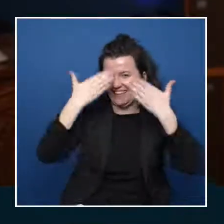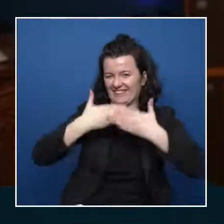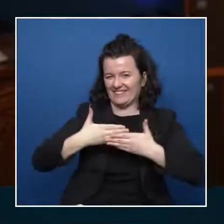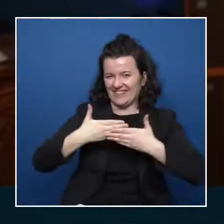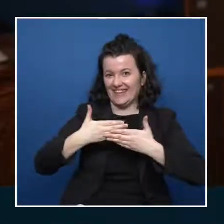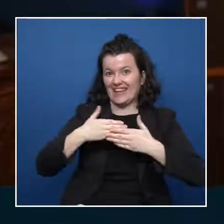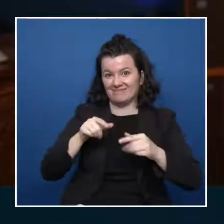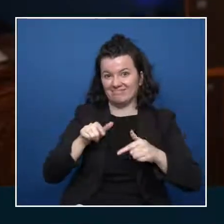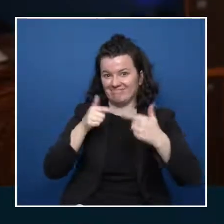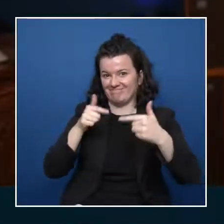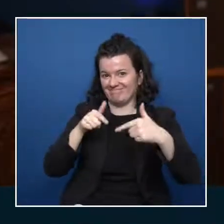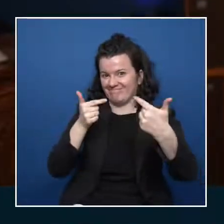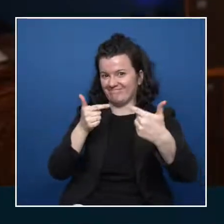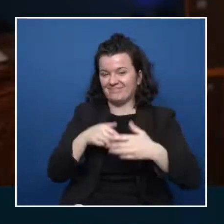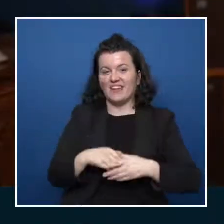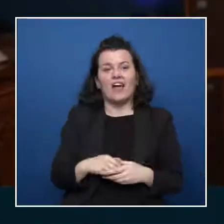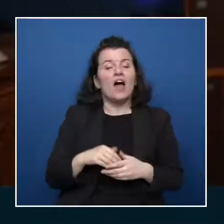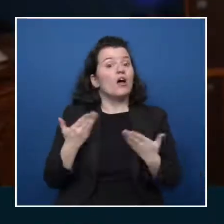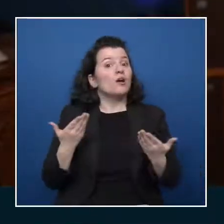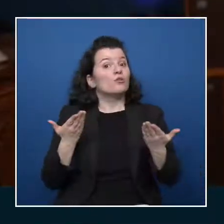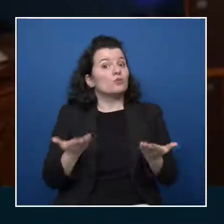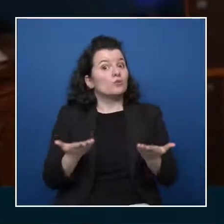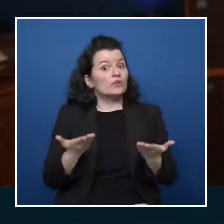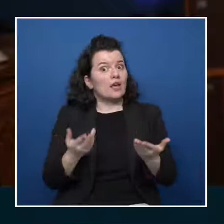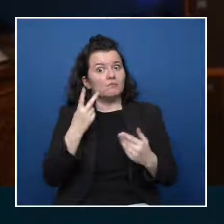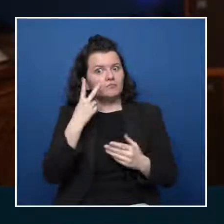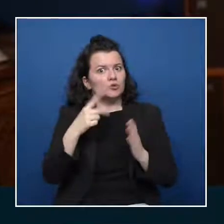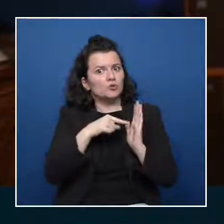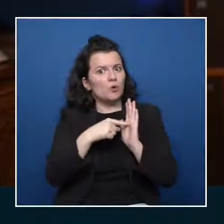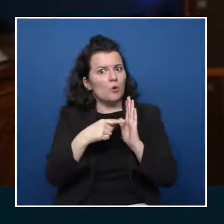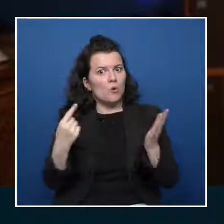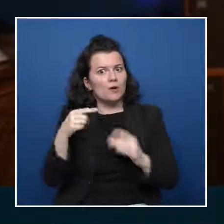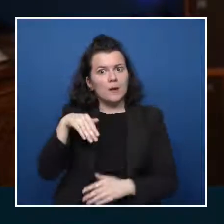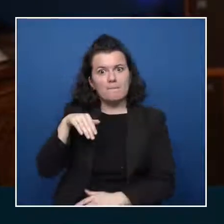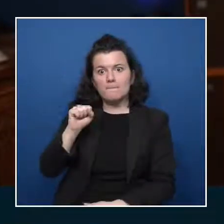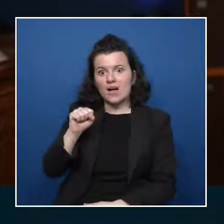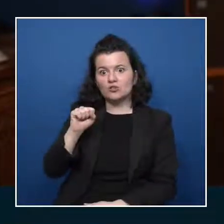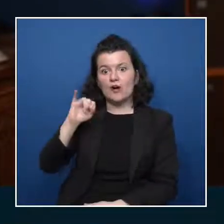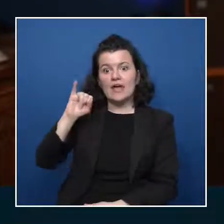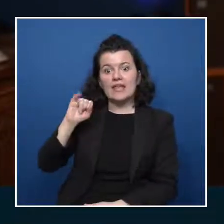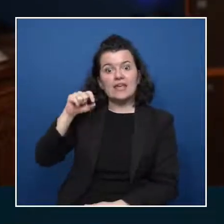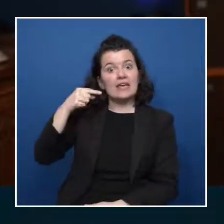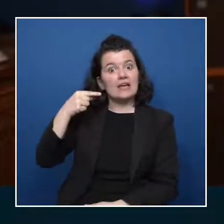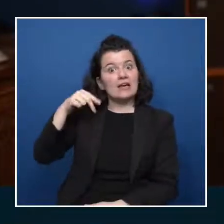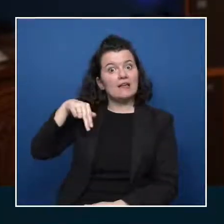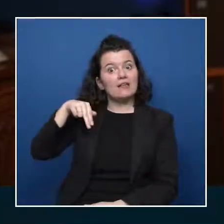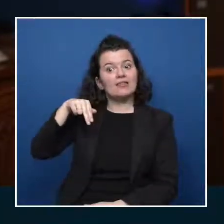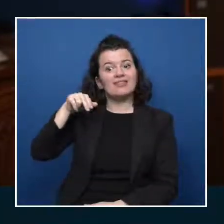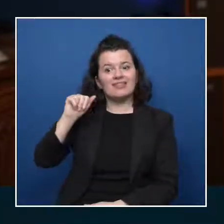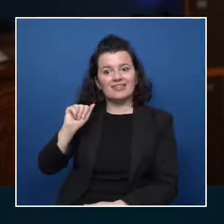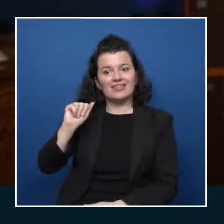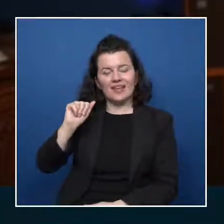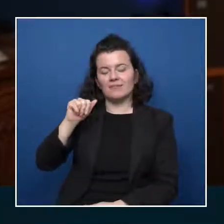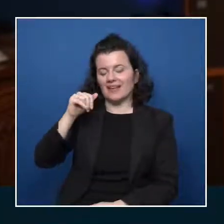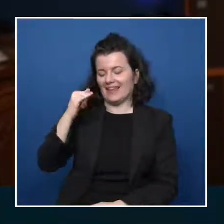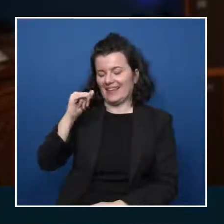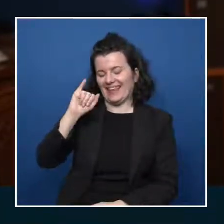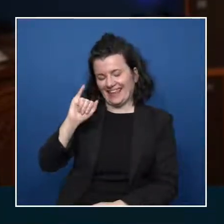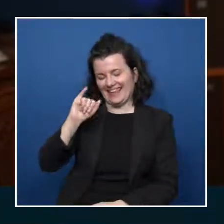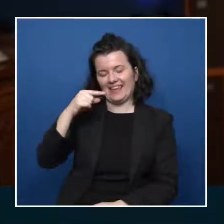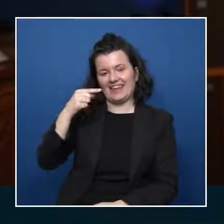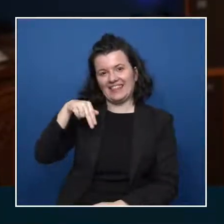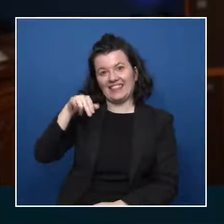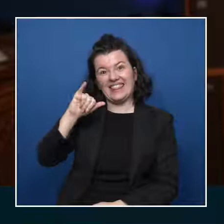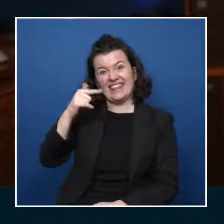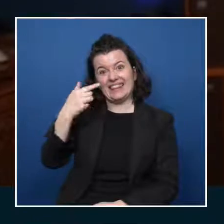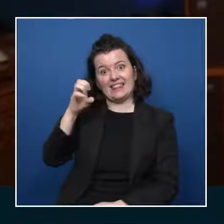were announced at Microsoft Ignite in the past days. And for those who are new to the Azure Thursday, the Azure Thursday is